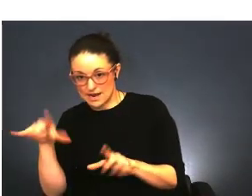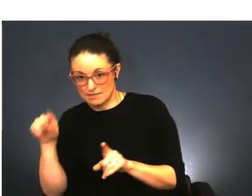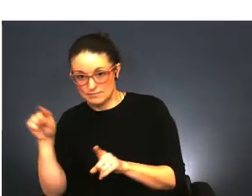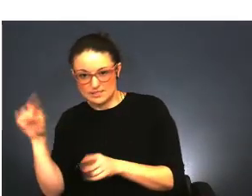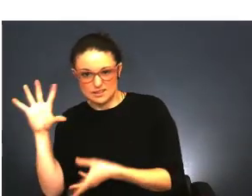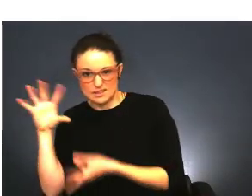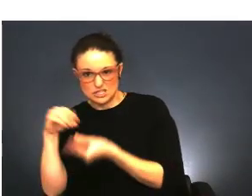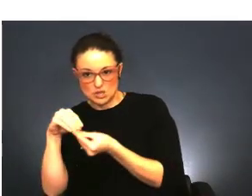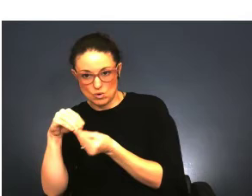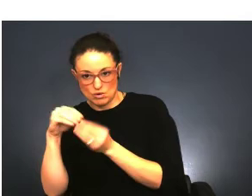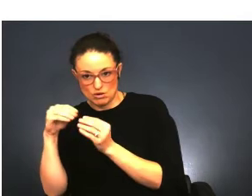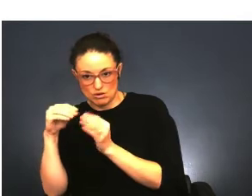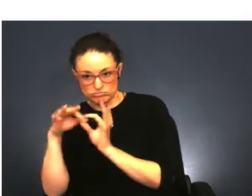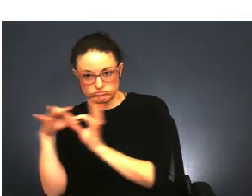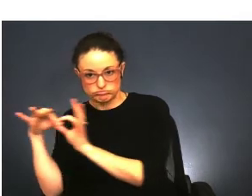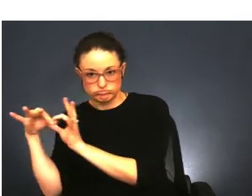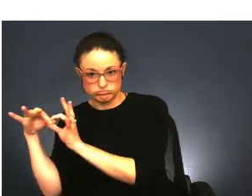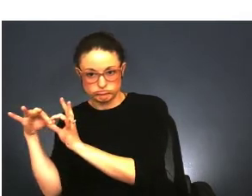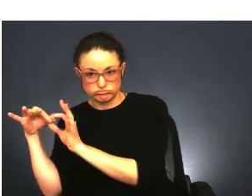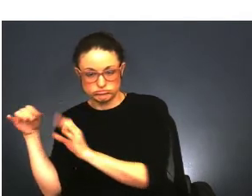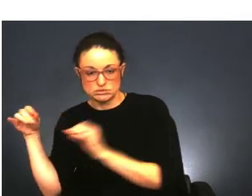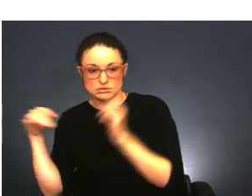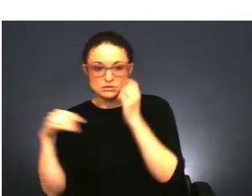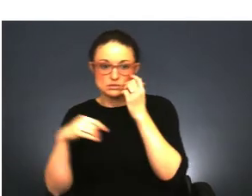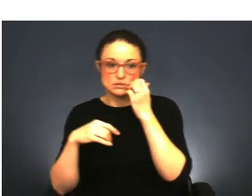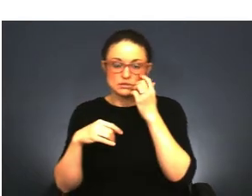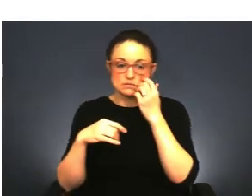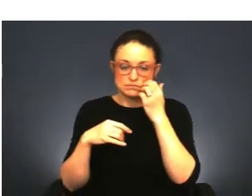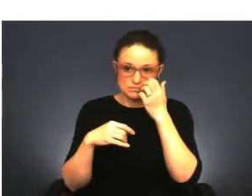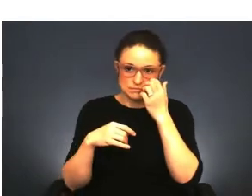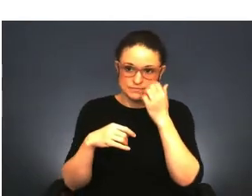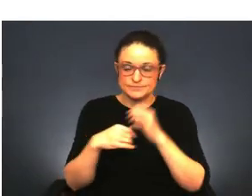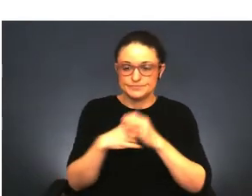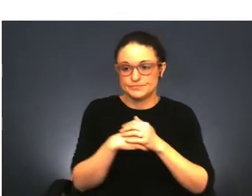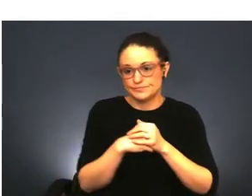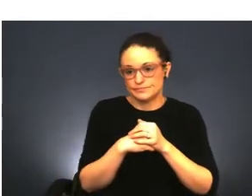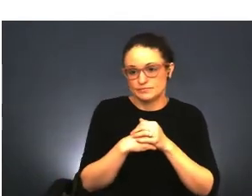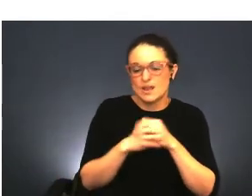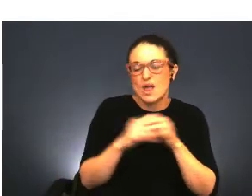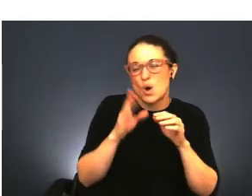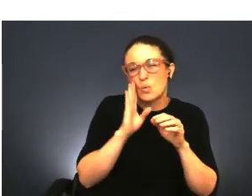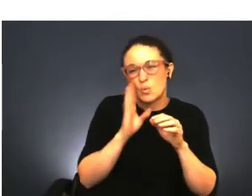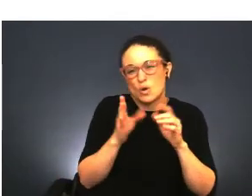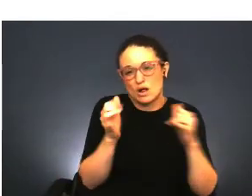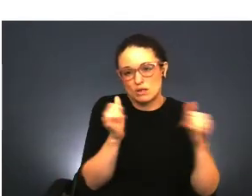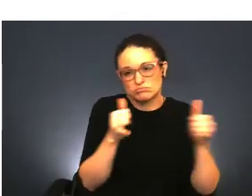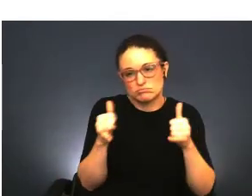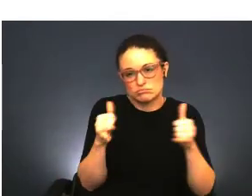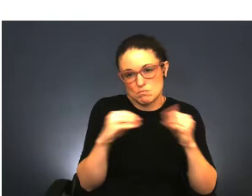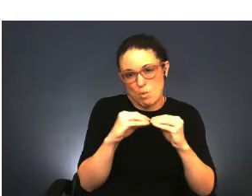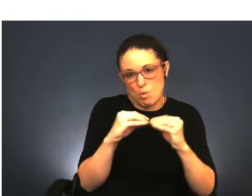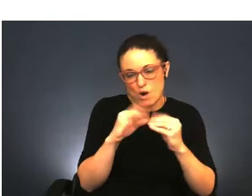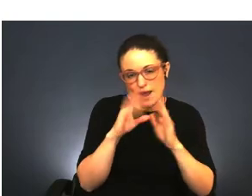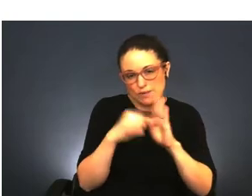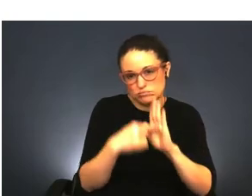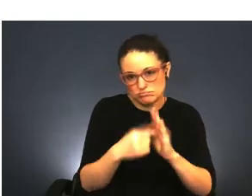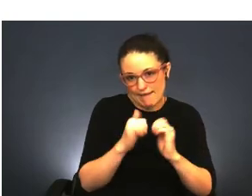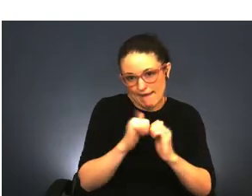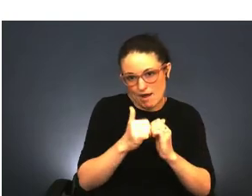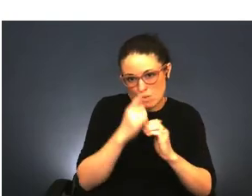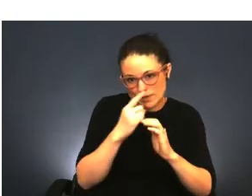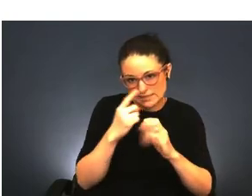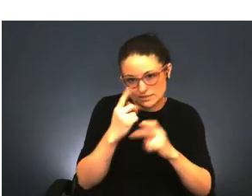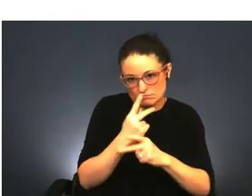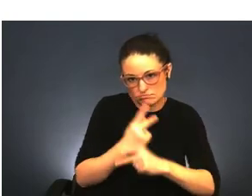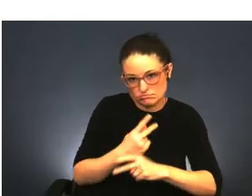here. Now, if you want to, we'll do a little bit more with this so that you can see how it gets calculated automatically for